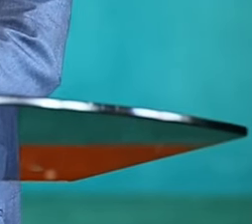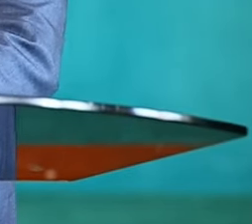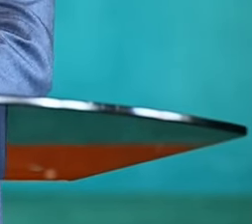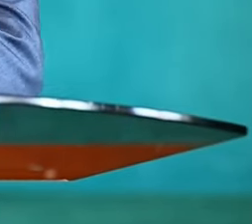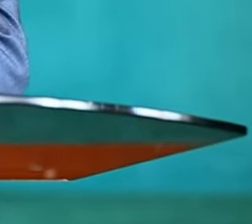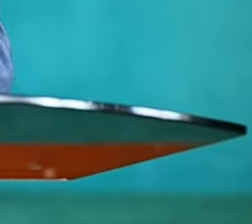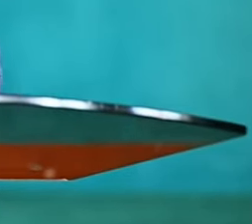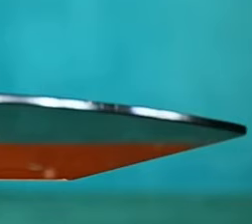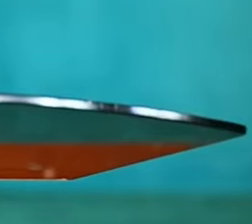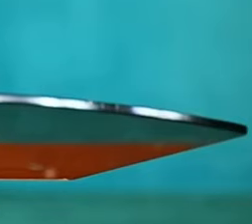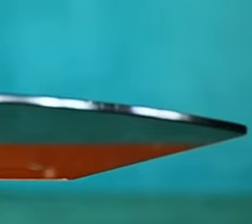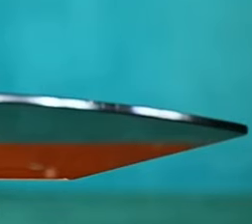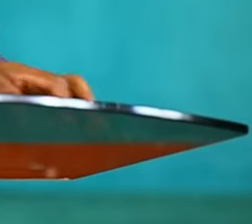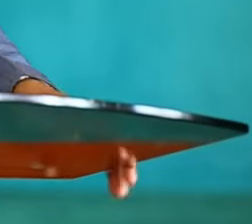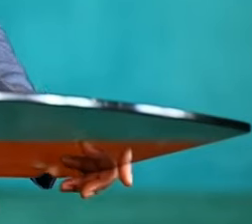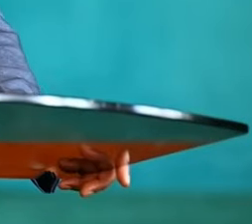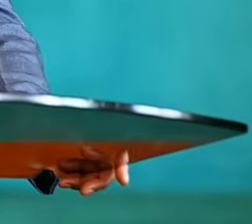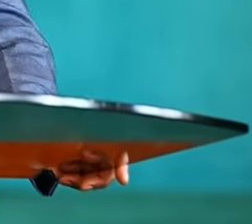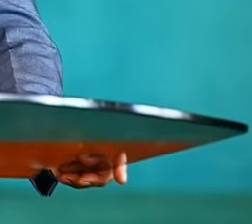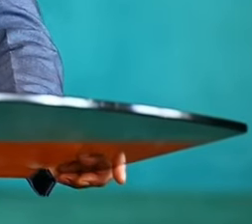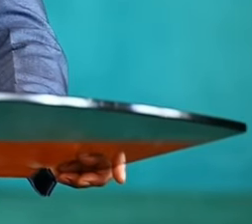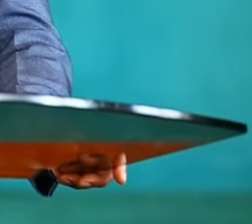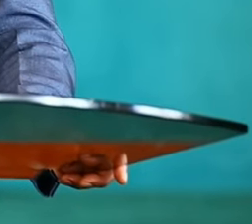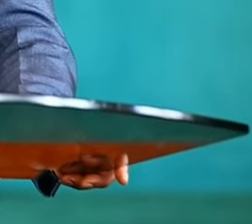my dear friend, Pastor Tirop, and family.